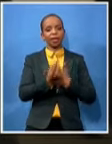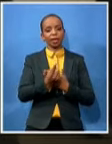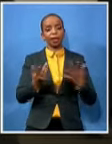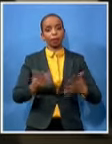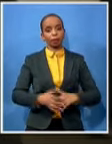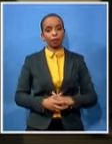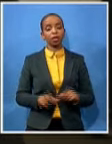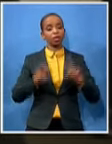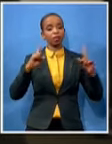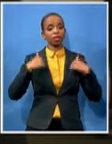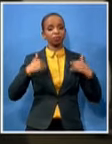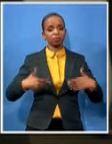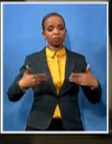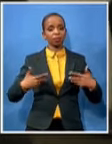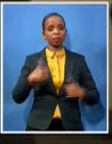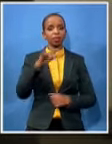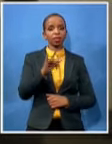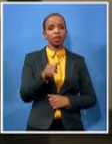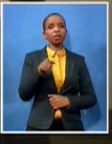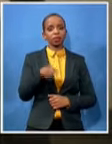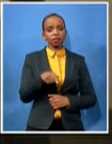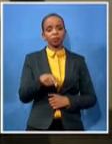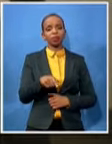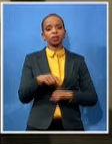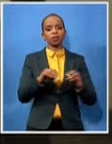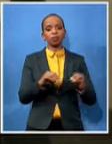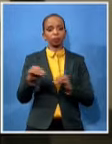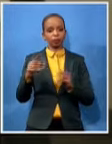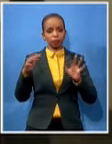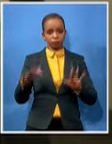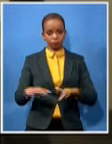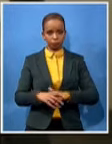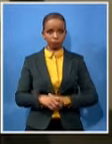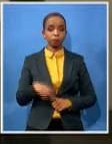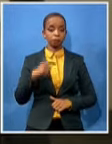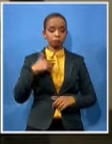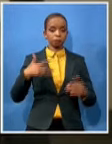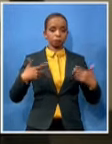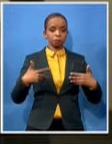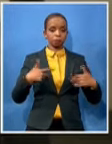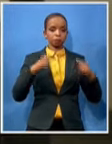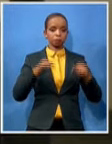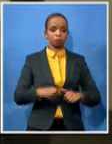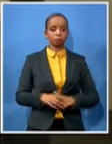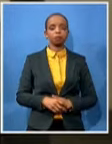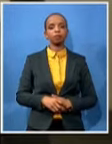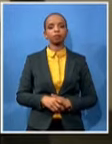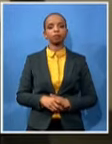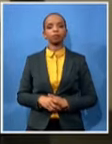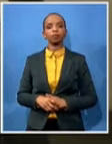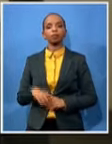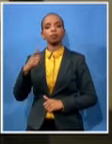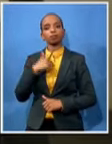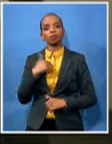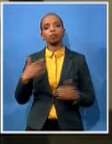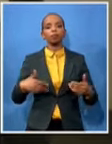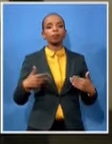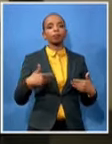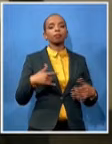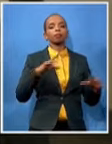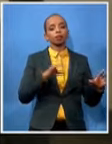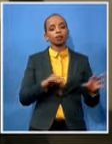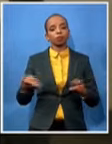Dr. Naidu. I'm glad that it has moved, and certainly, Dr. Wilkinson, looks like